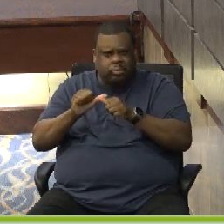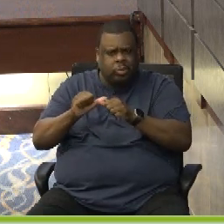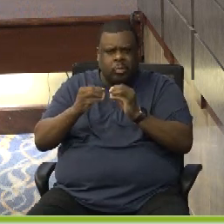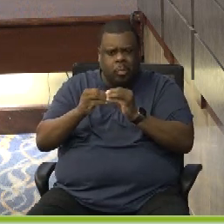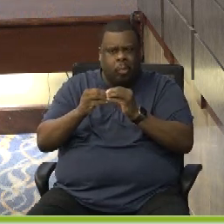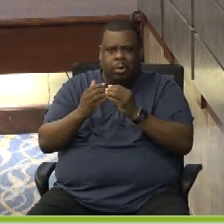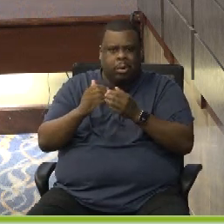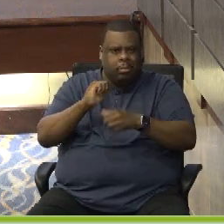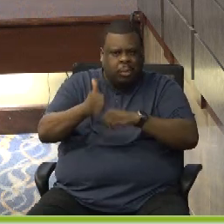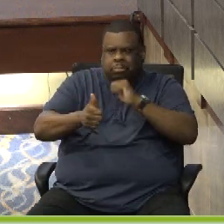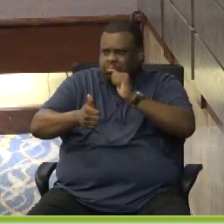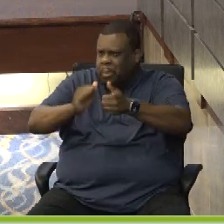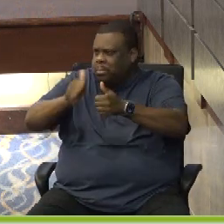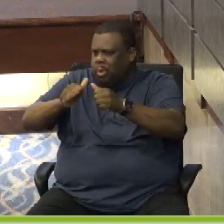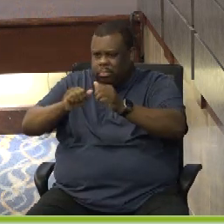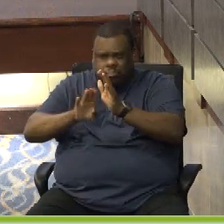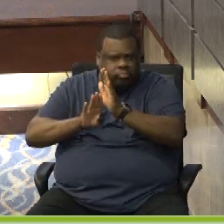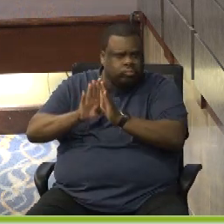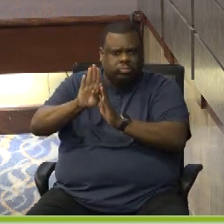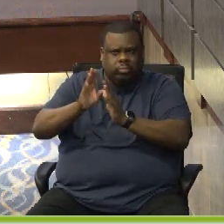build a better future.